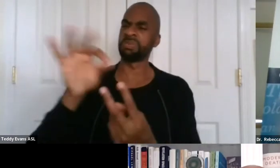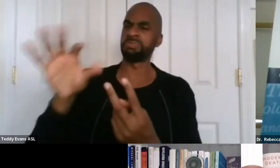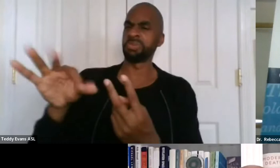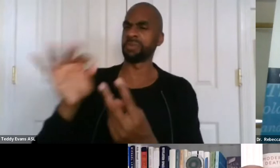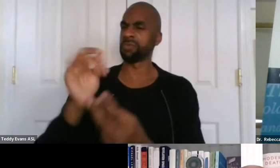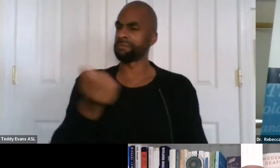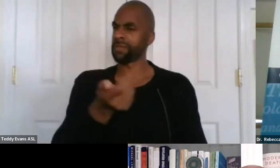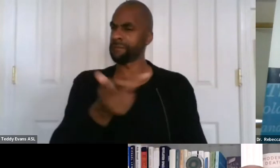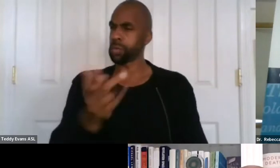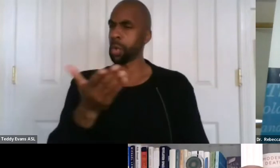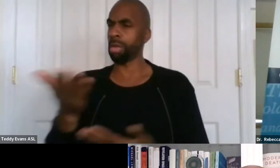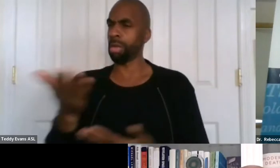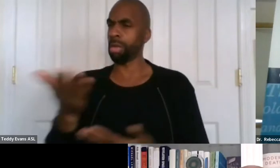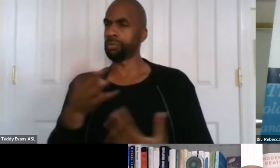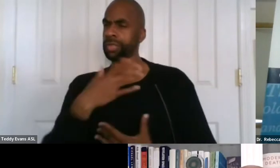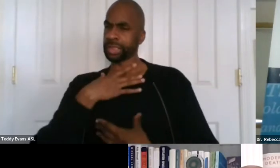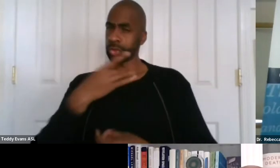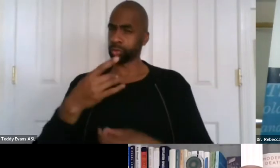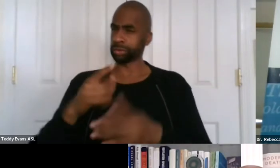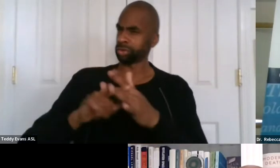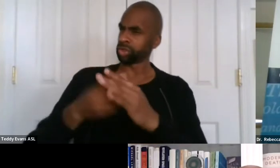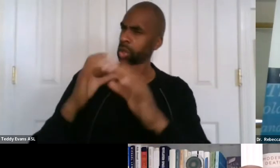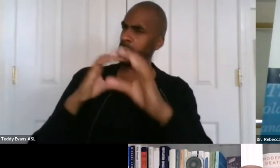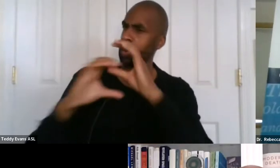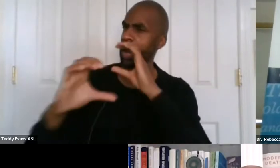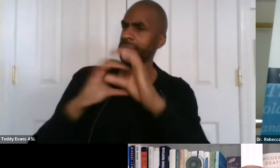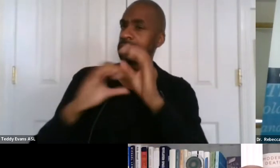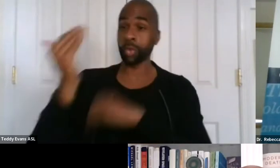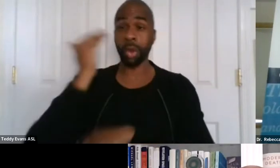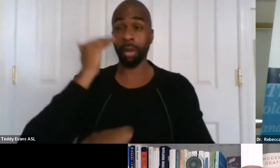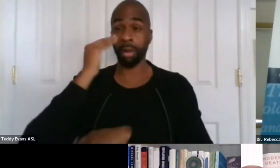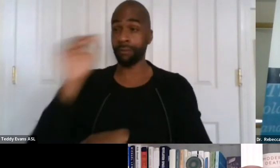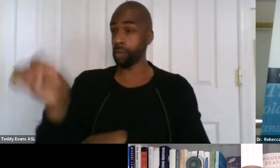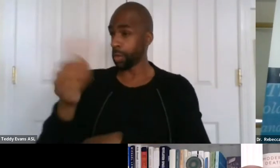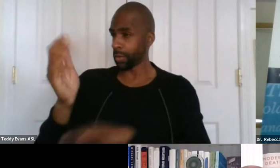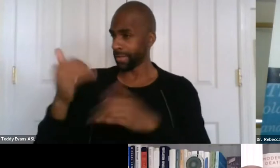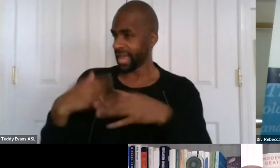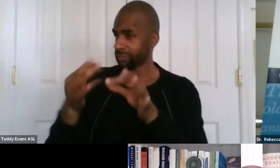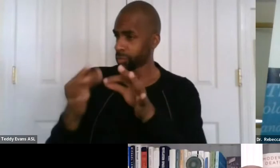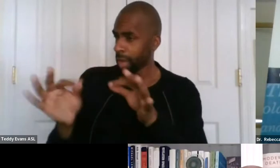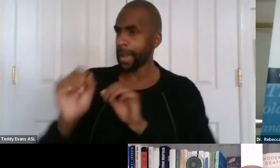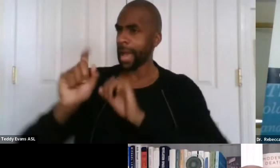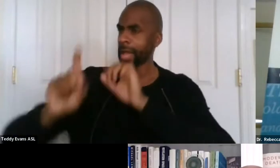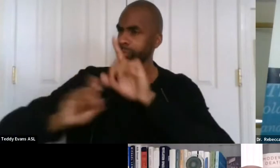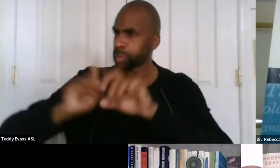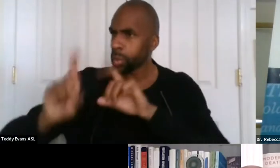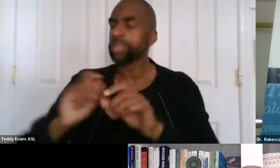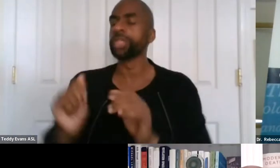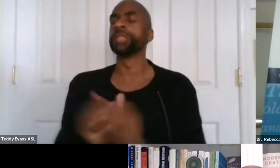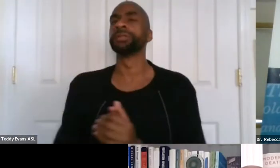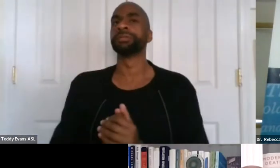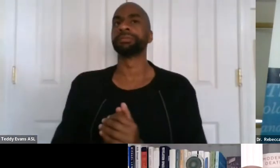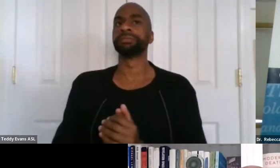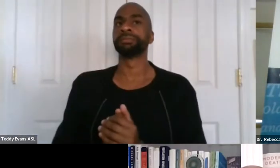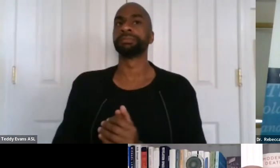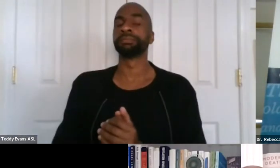book that I thought we could start for the conversation. And I know others are going to have comments and questions as well. But in chapter